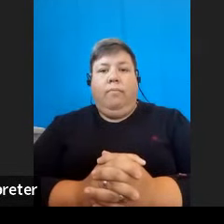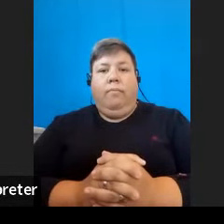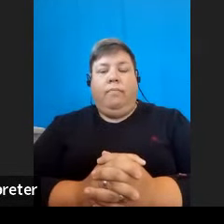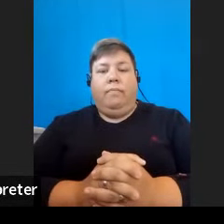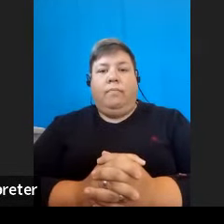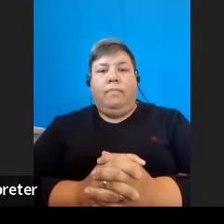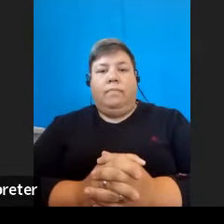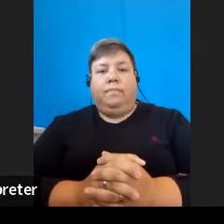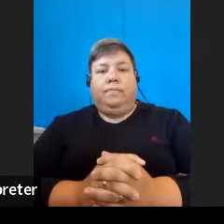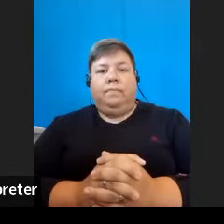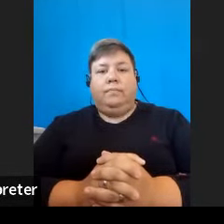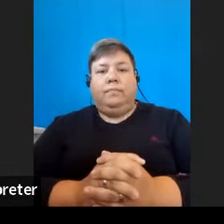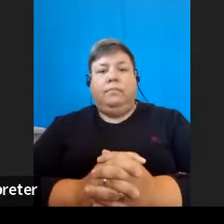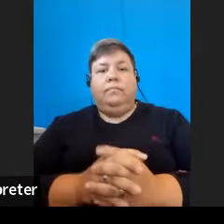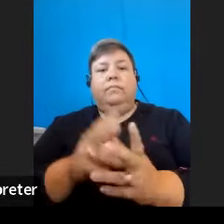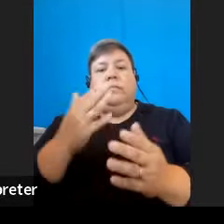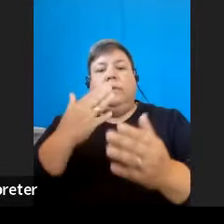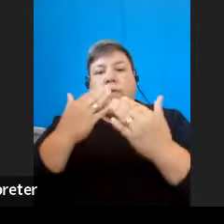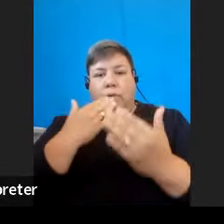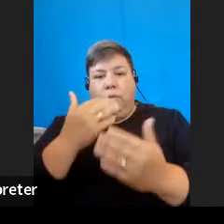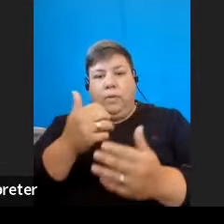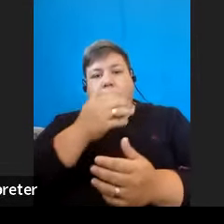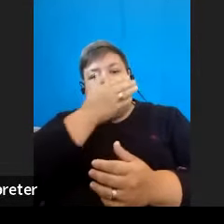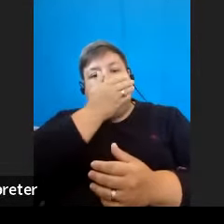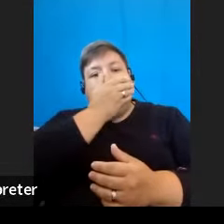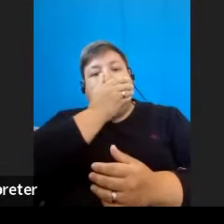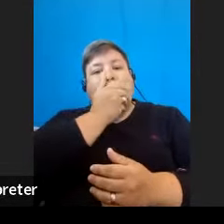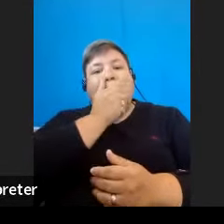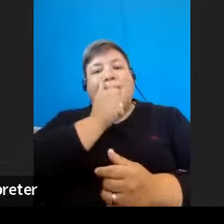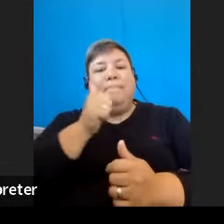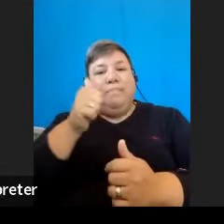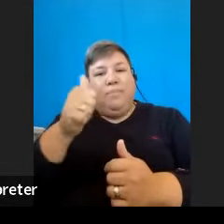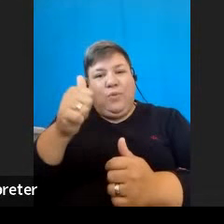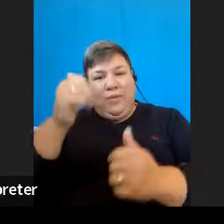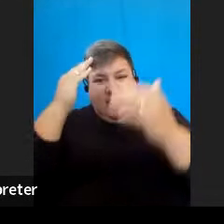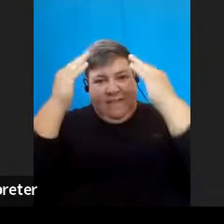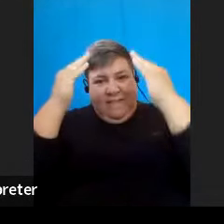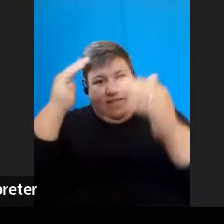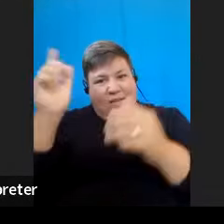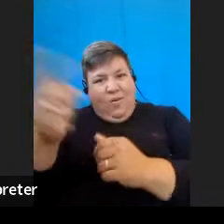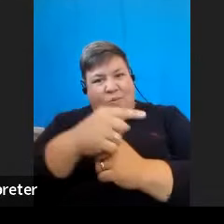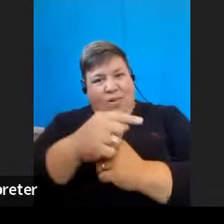Thanks, moderator, and good evening once more to our stakeholders.